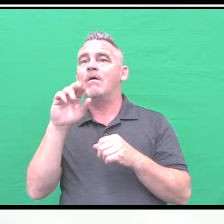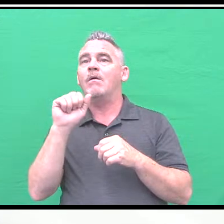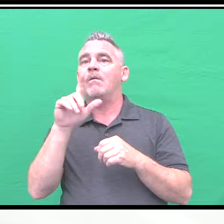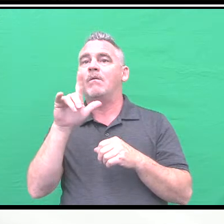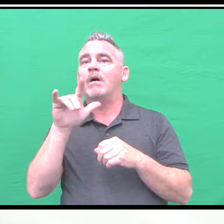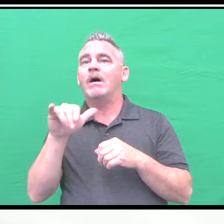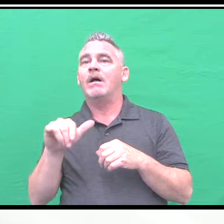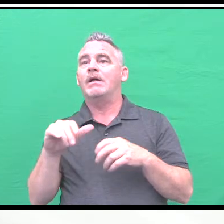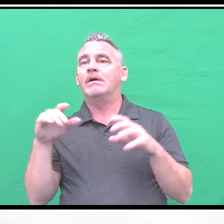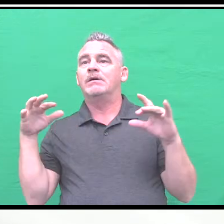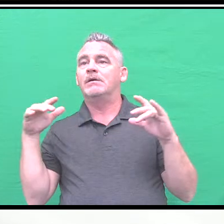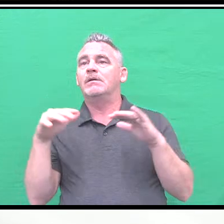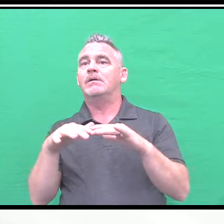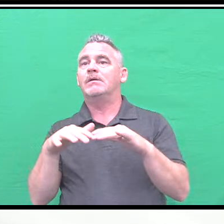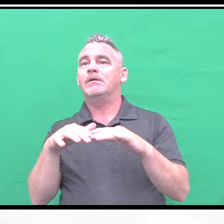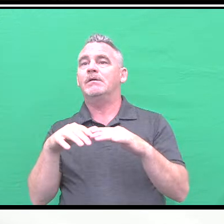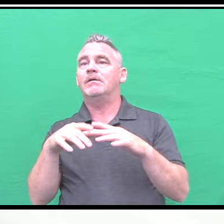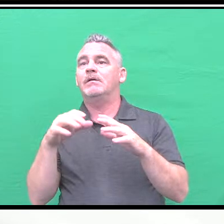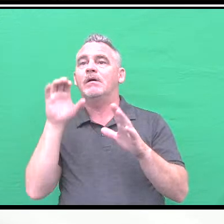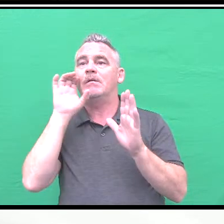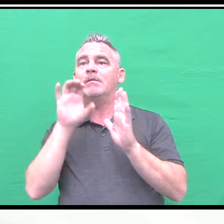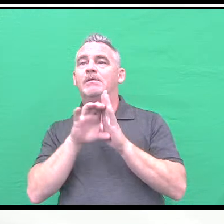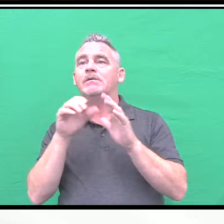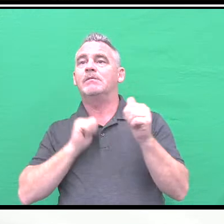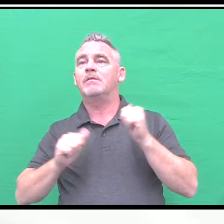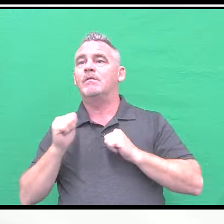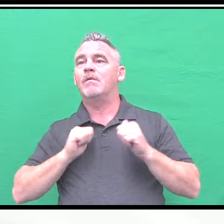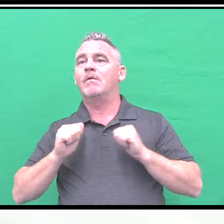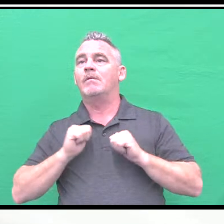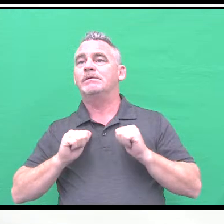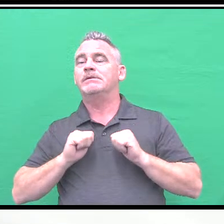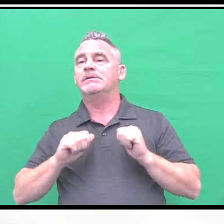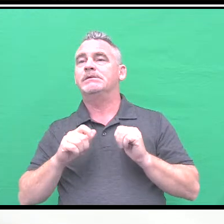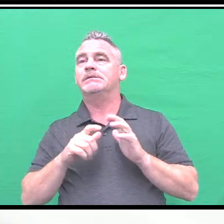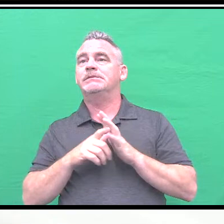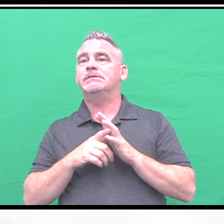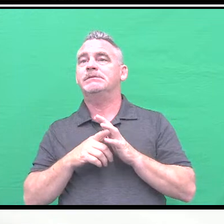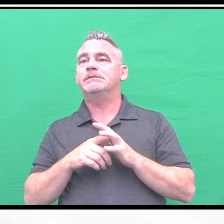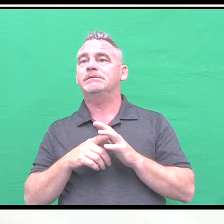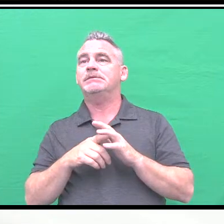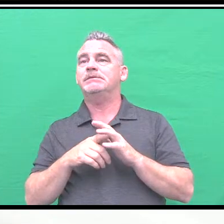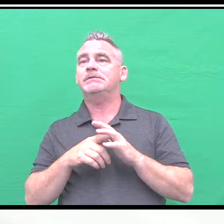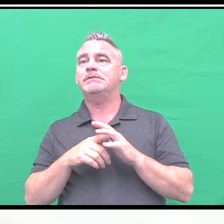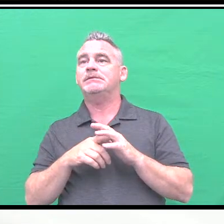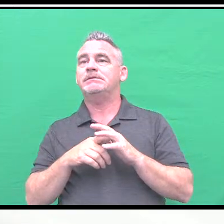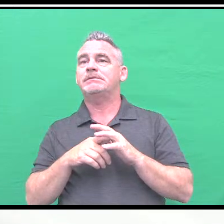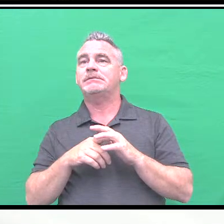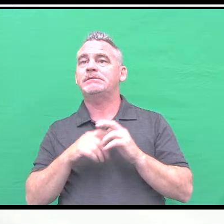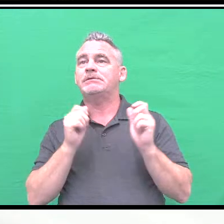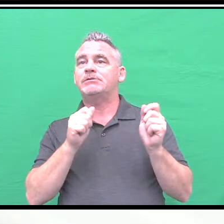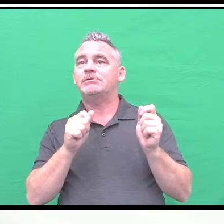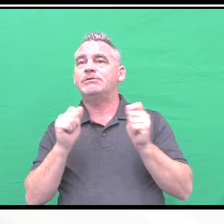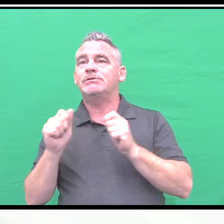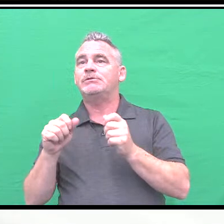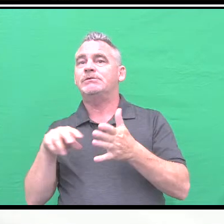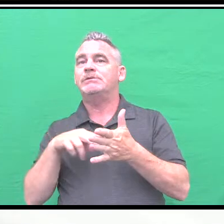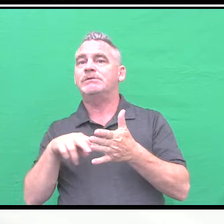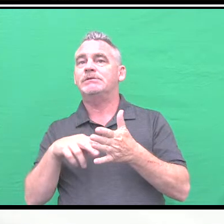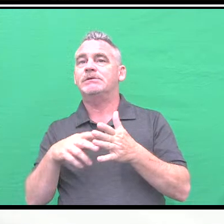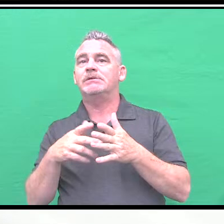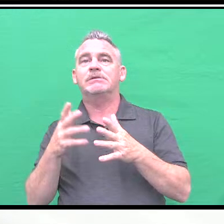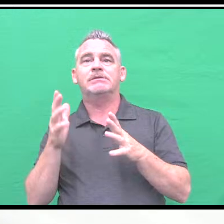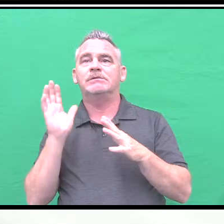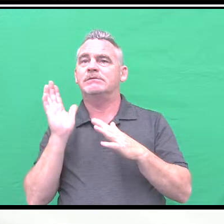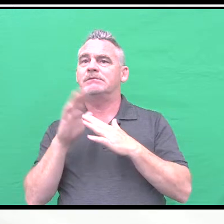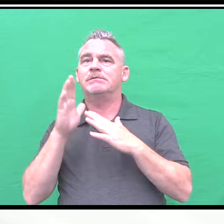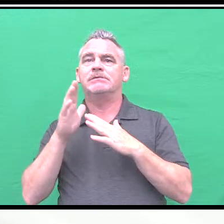performances from the Winter Ball Court, dance team, our ballet folklorico, and cheer. The performances were definitely top notch. We had one kid who